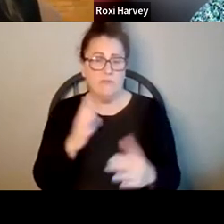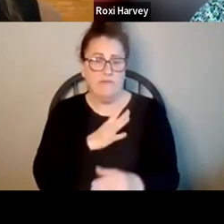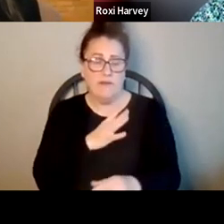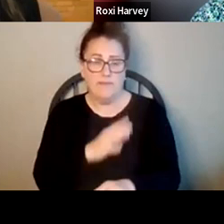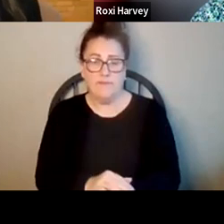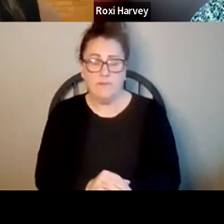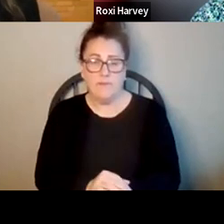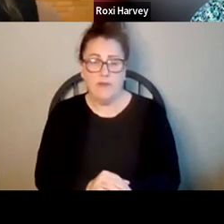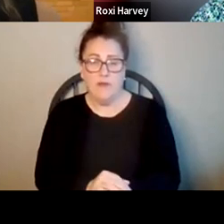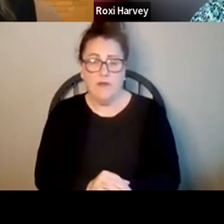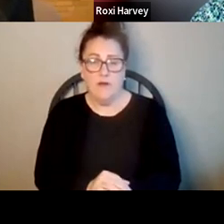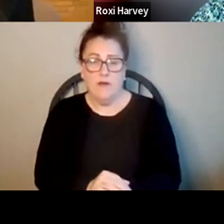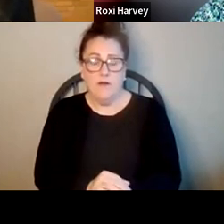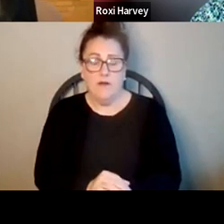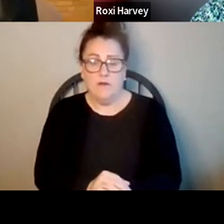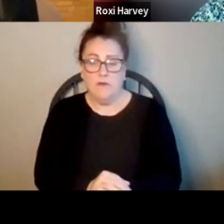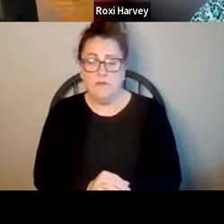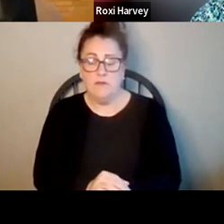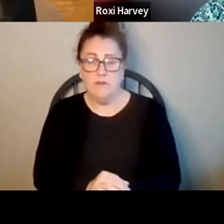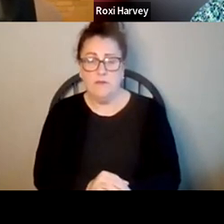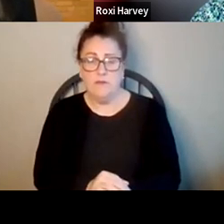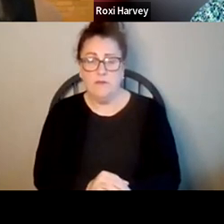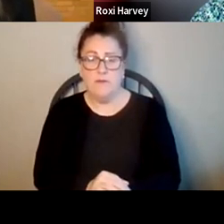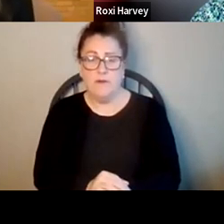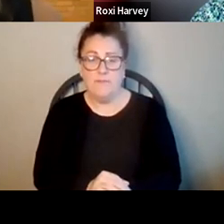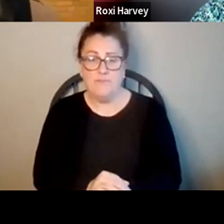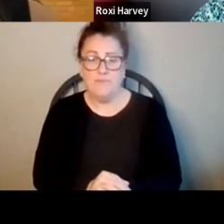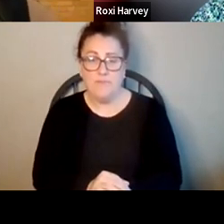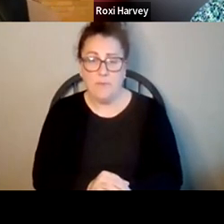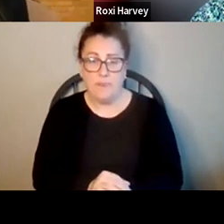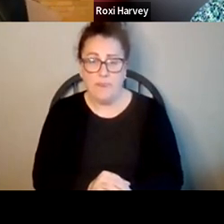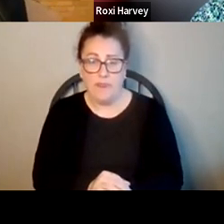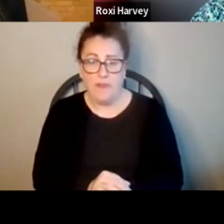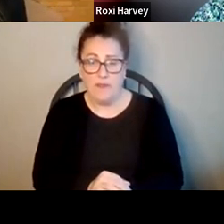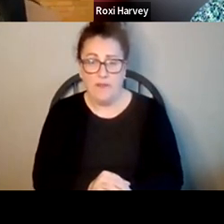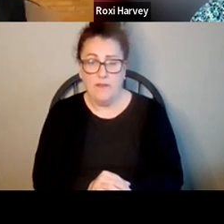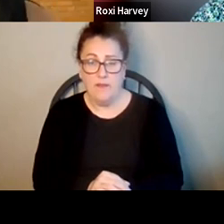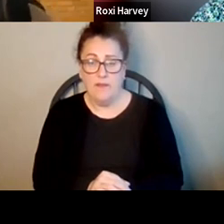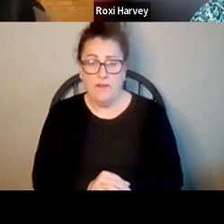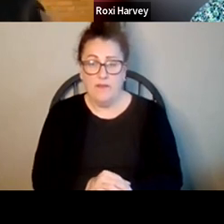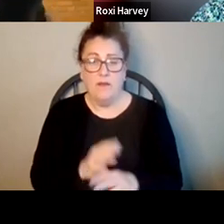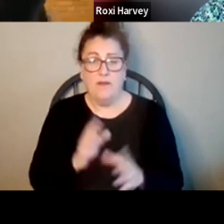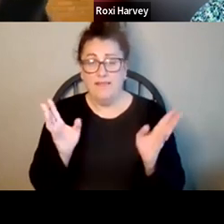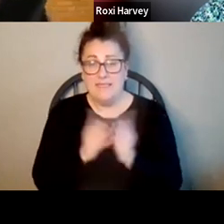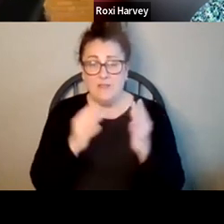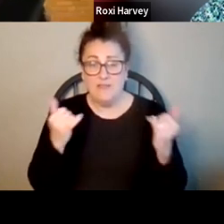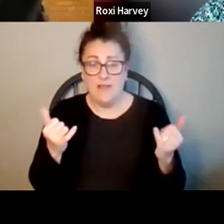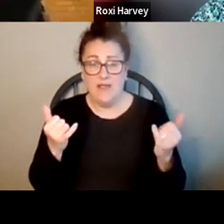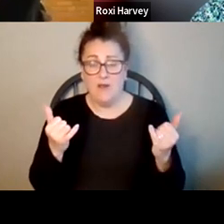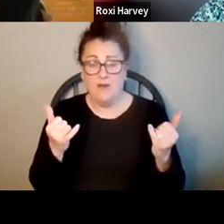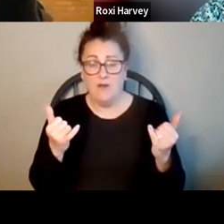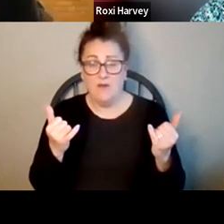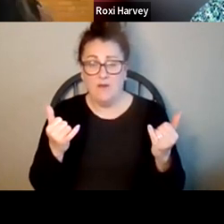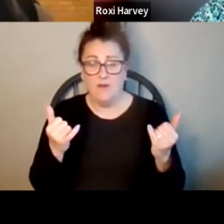wanna. Right, so we've devoted actually the entire session, and we've got a